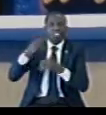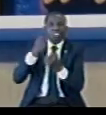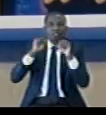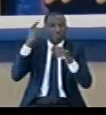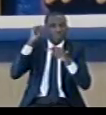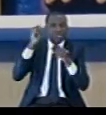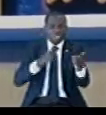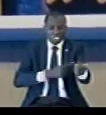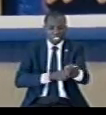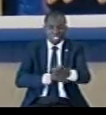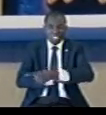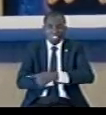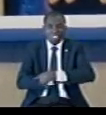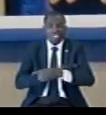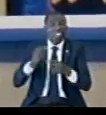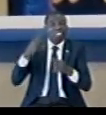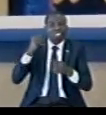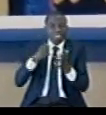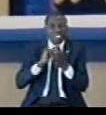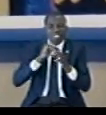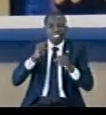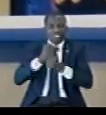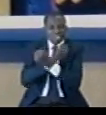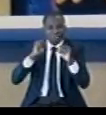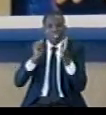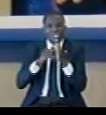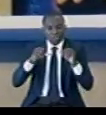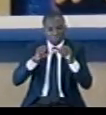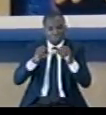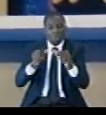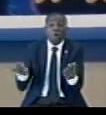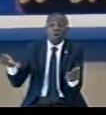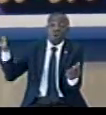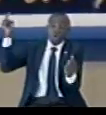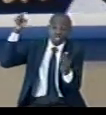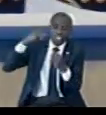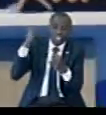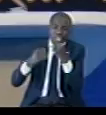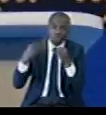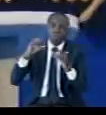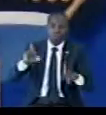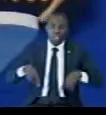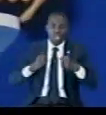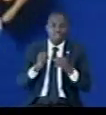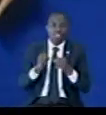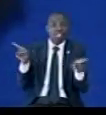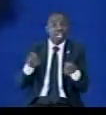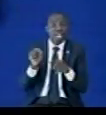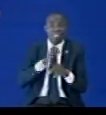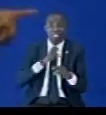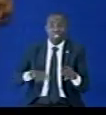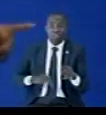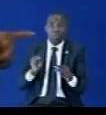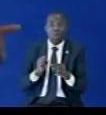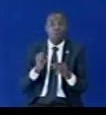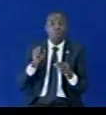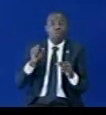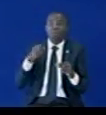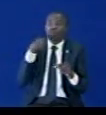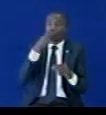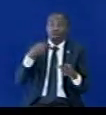it's salvation that continues for the rest of your life. As the Lord himself who has saved